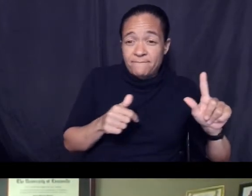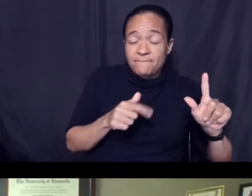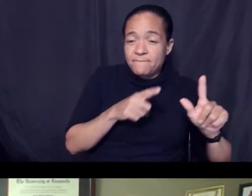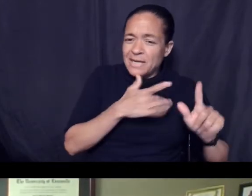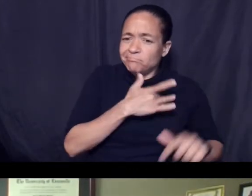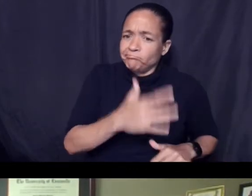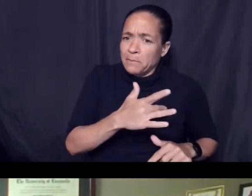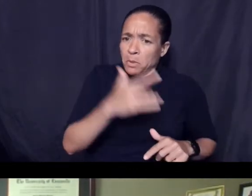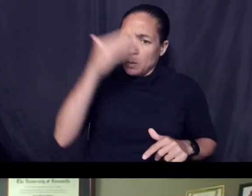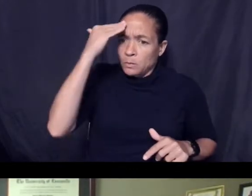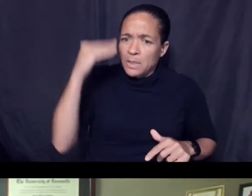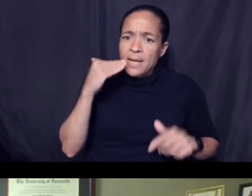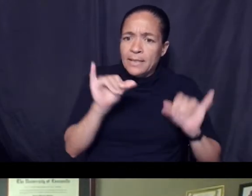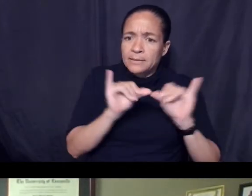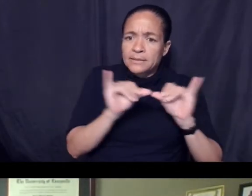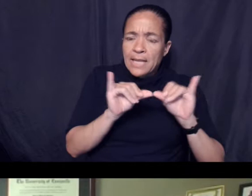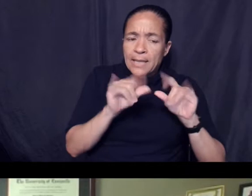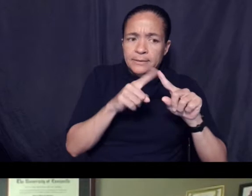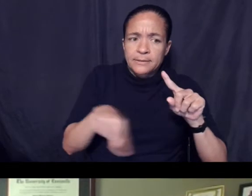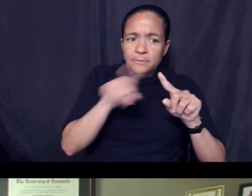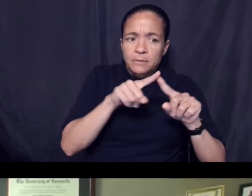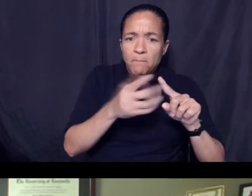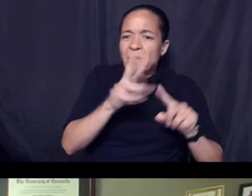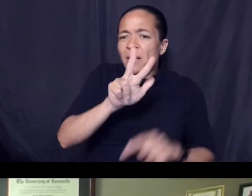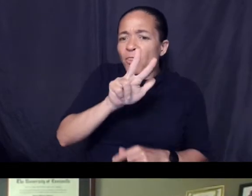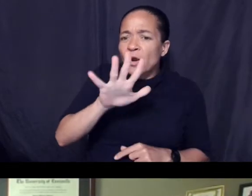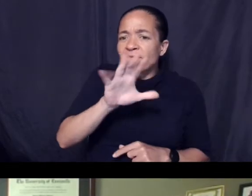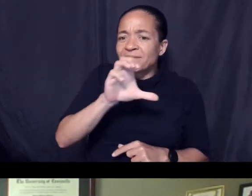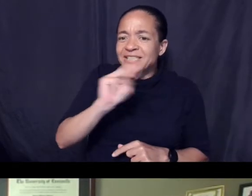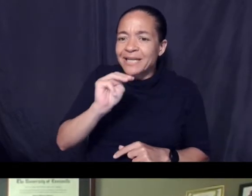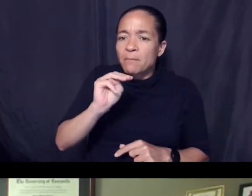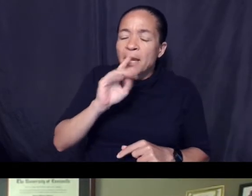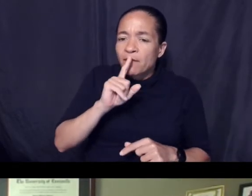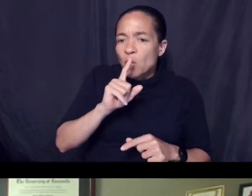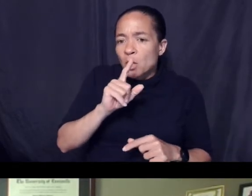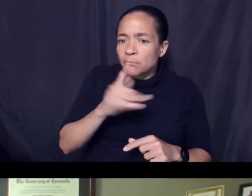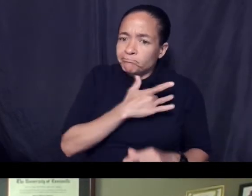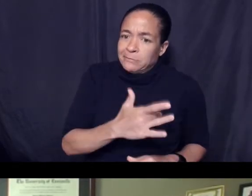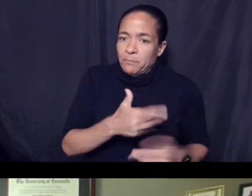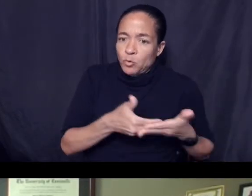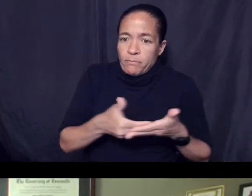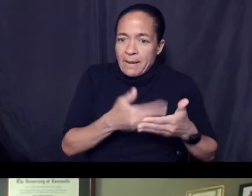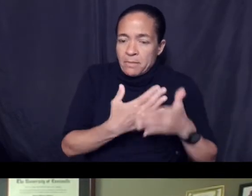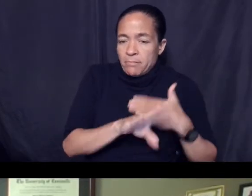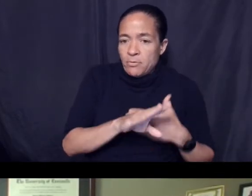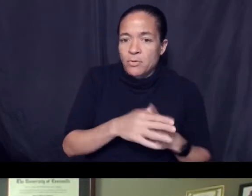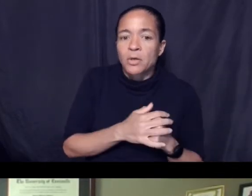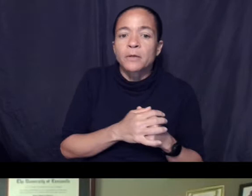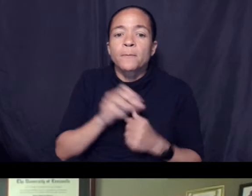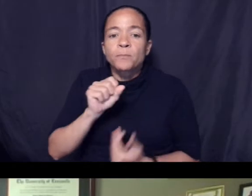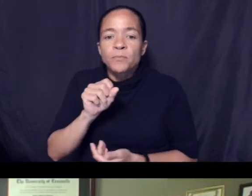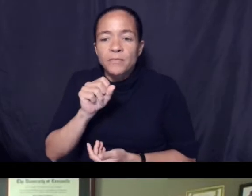let's say a full-term baby, the average head circumference may be 35 centimeters. And if you're a well-seasoned pediatrician